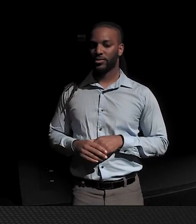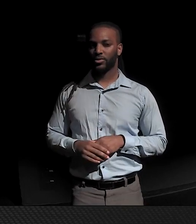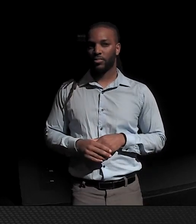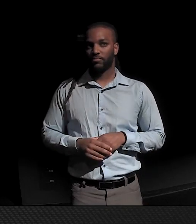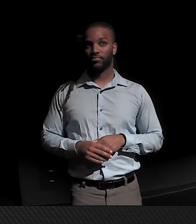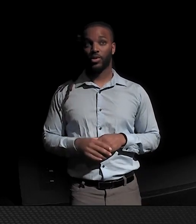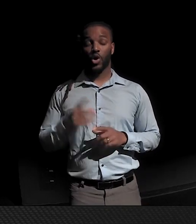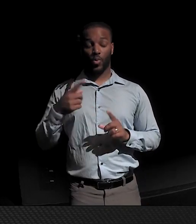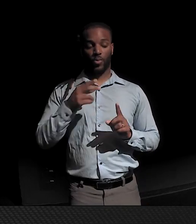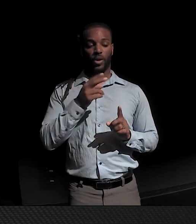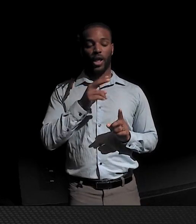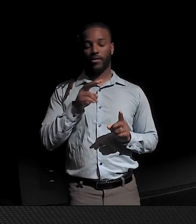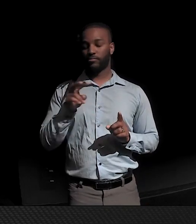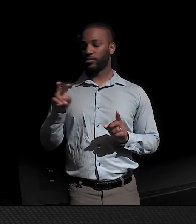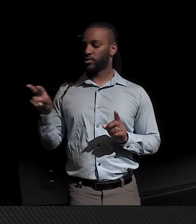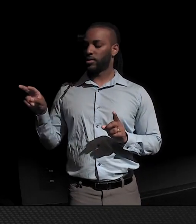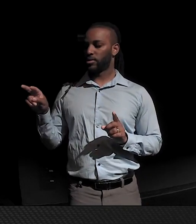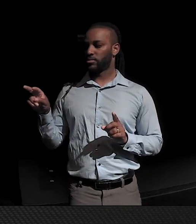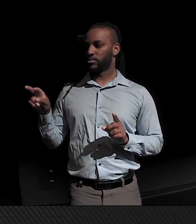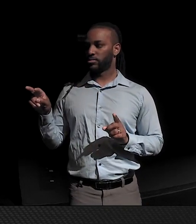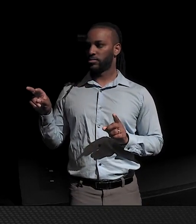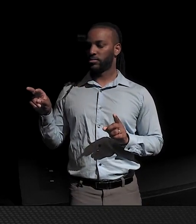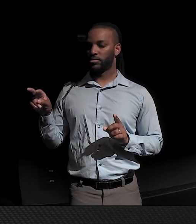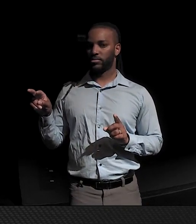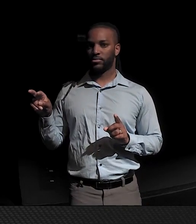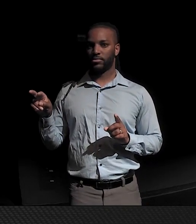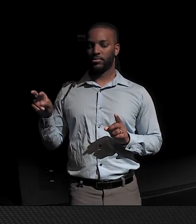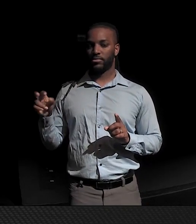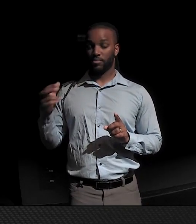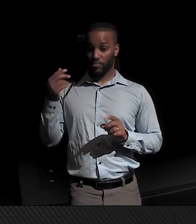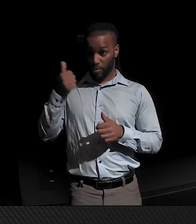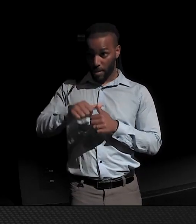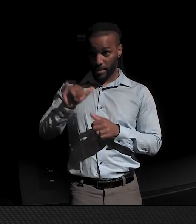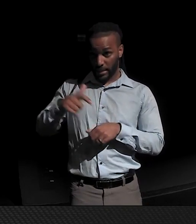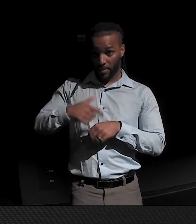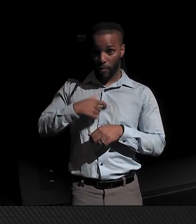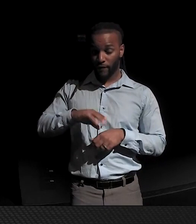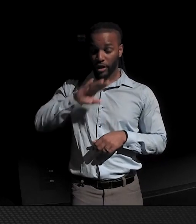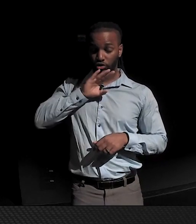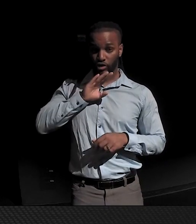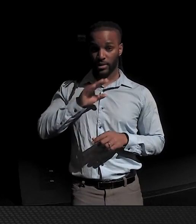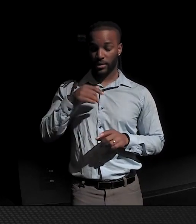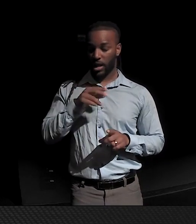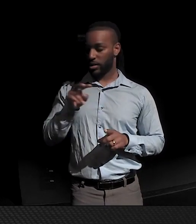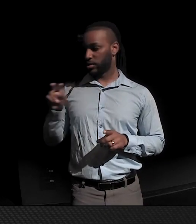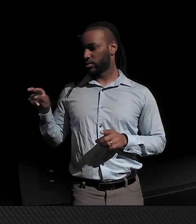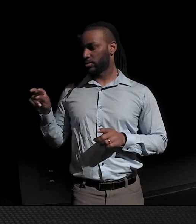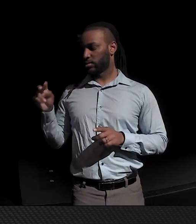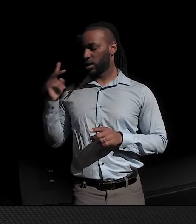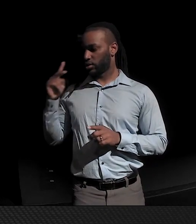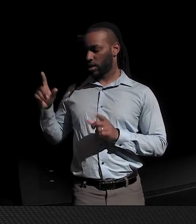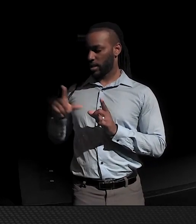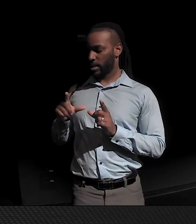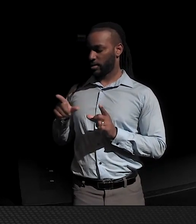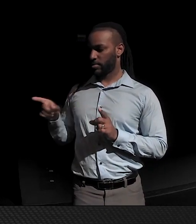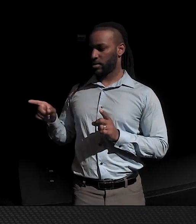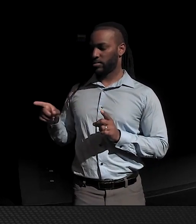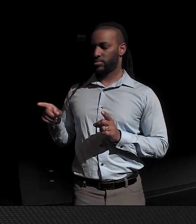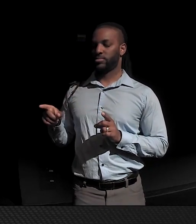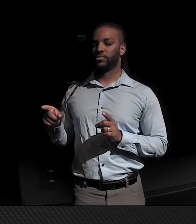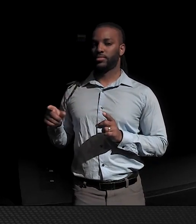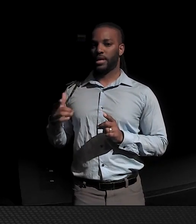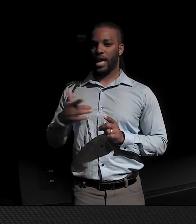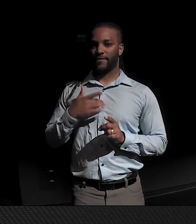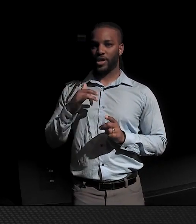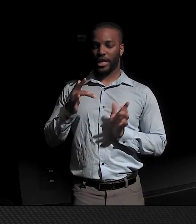I looked to my right in a moment of just pure frustration, and I looked to my right and saw that license plate, it felt like